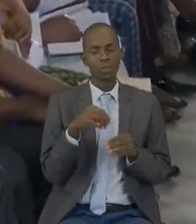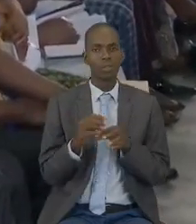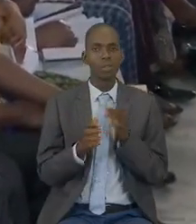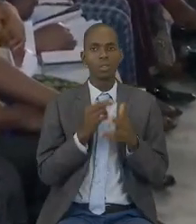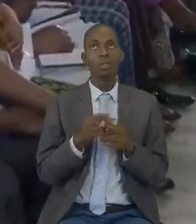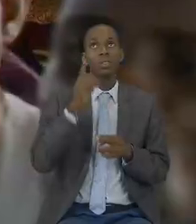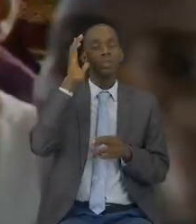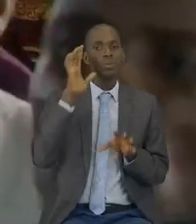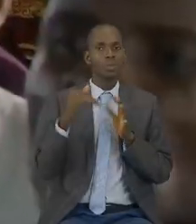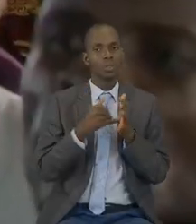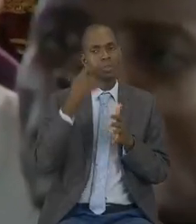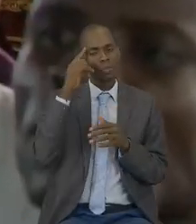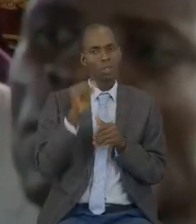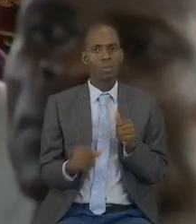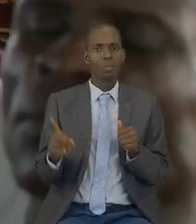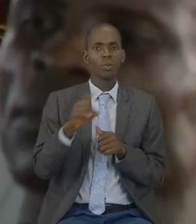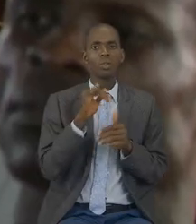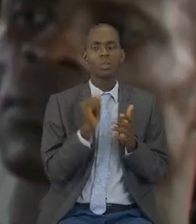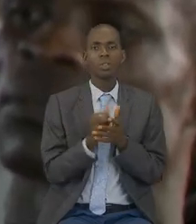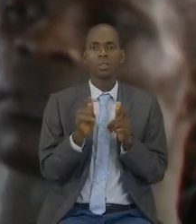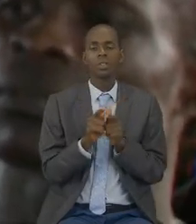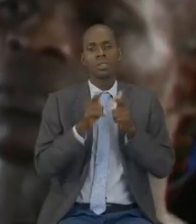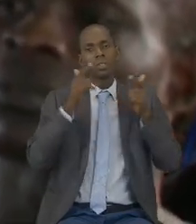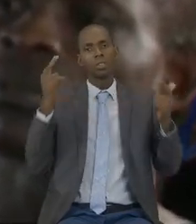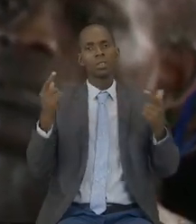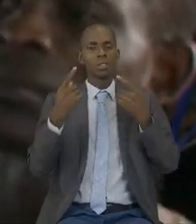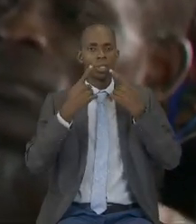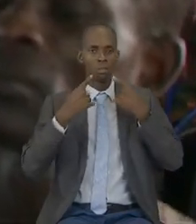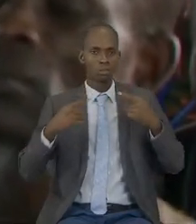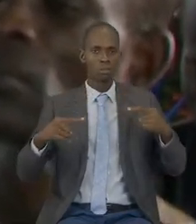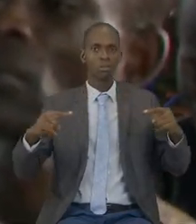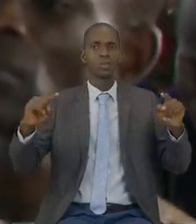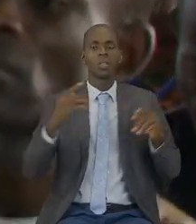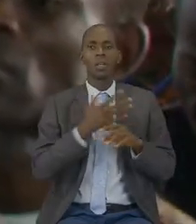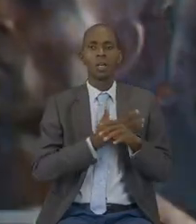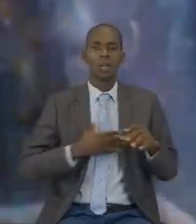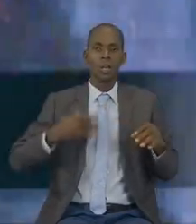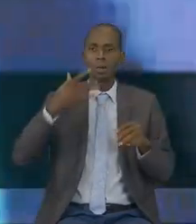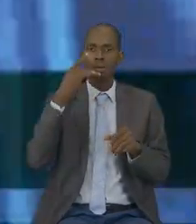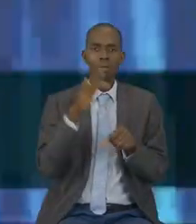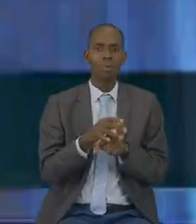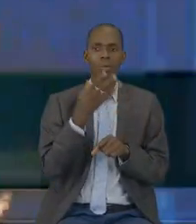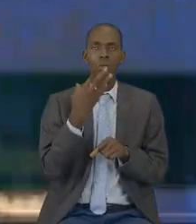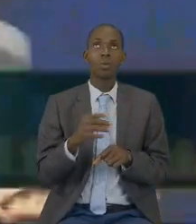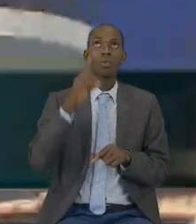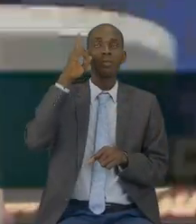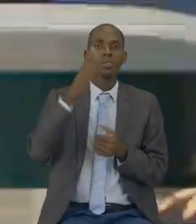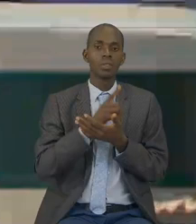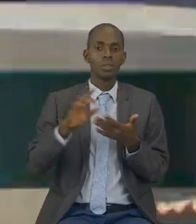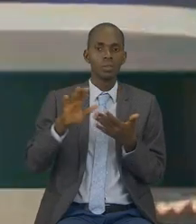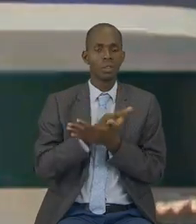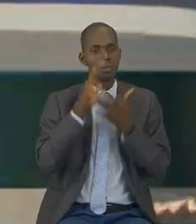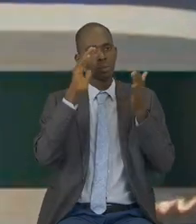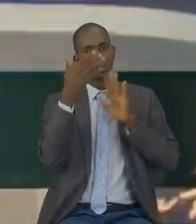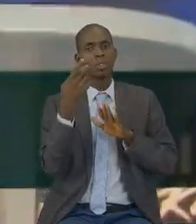for everyone. The great declaration and promise of his divine presence. Let's look